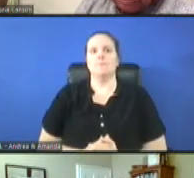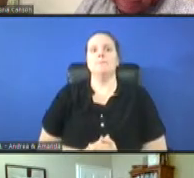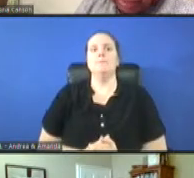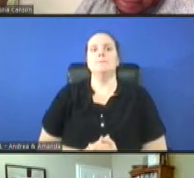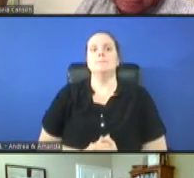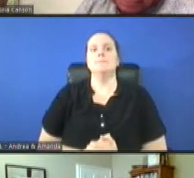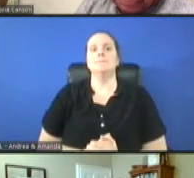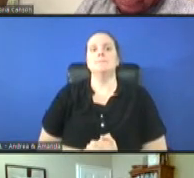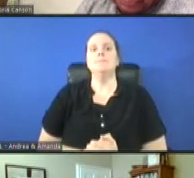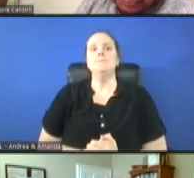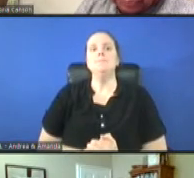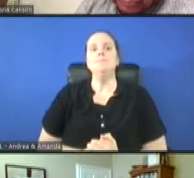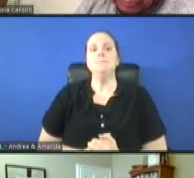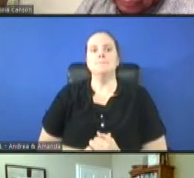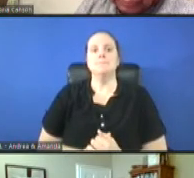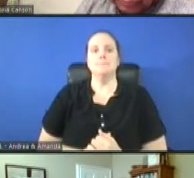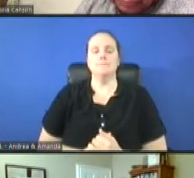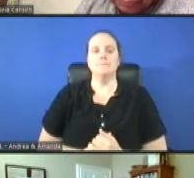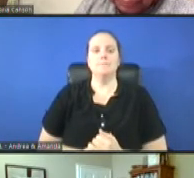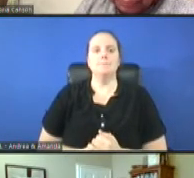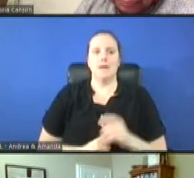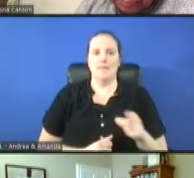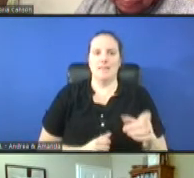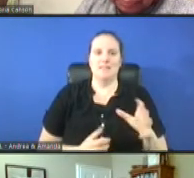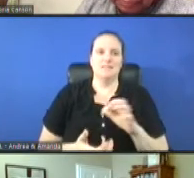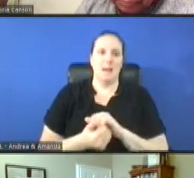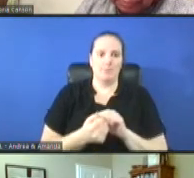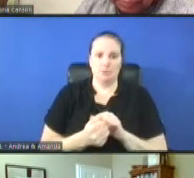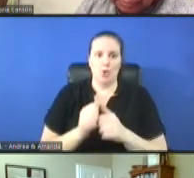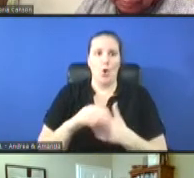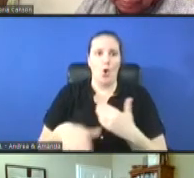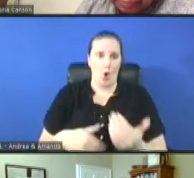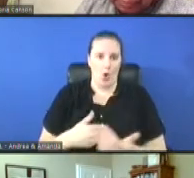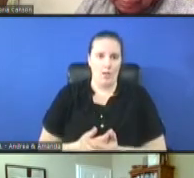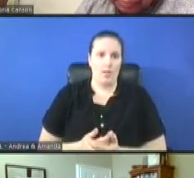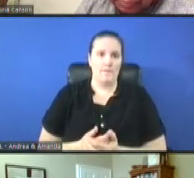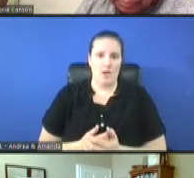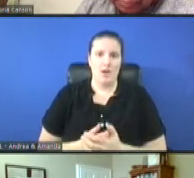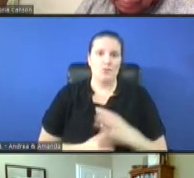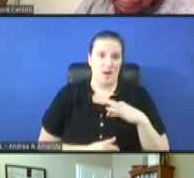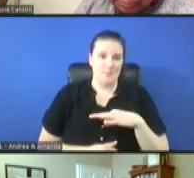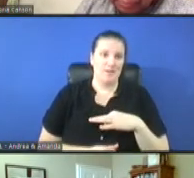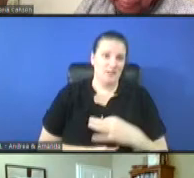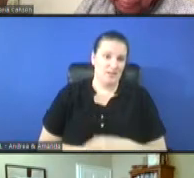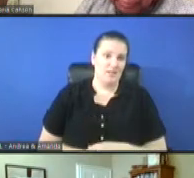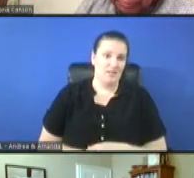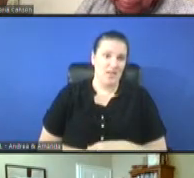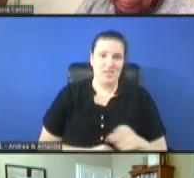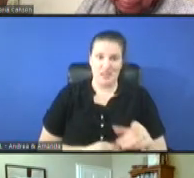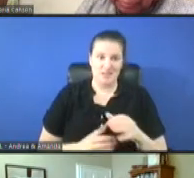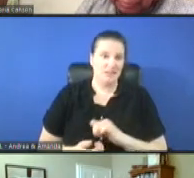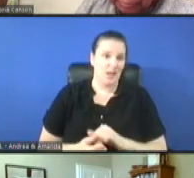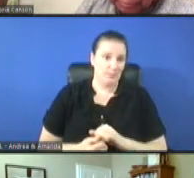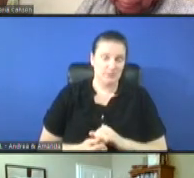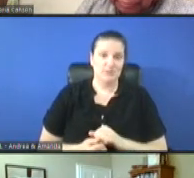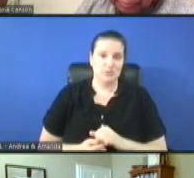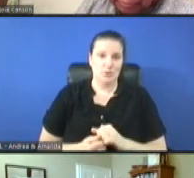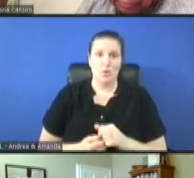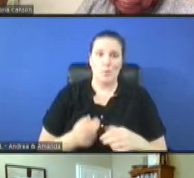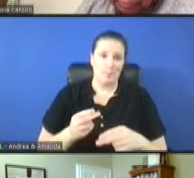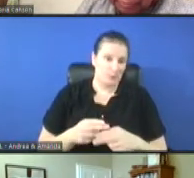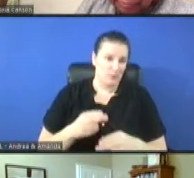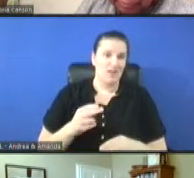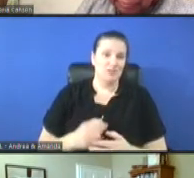One is, this damages all of our credibility. this damages all of our